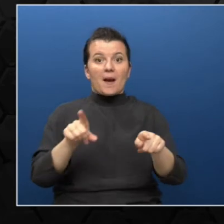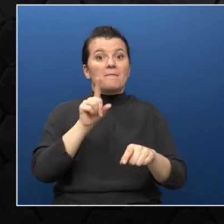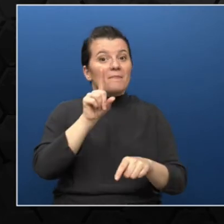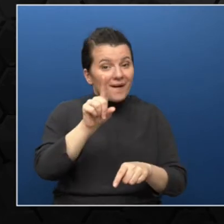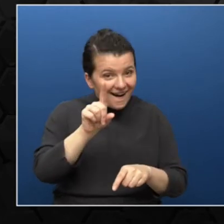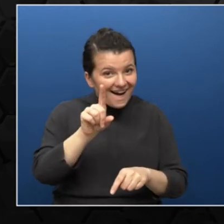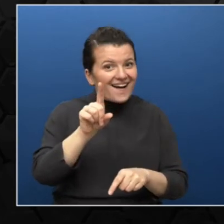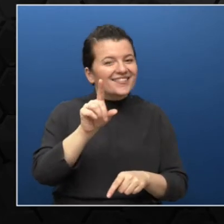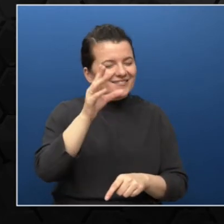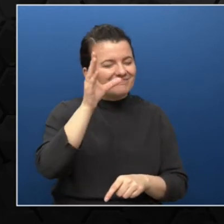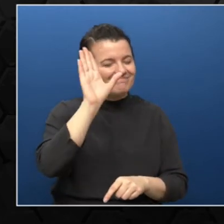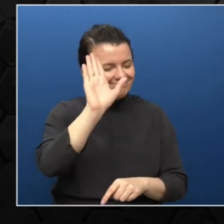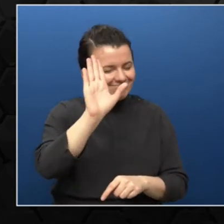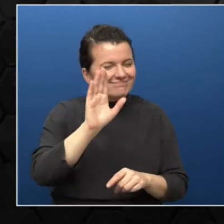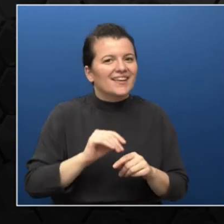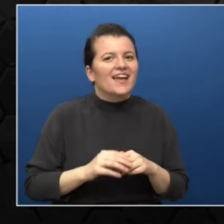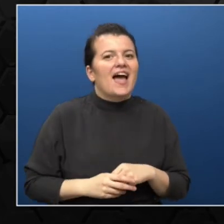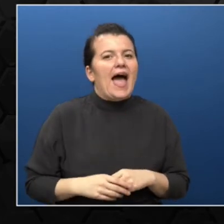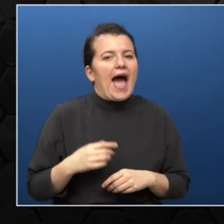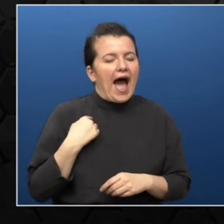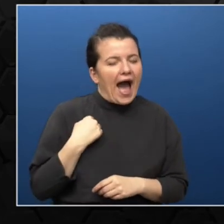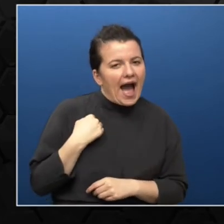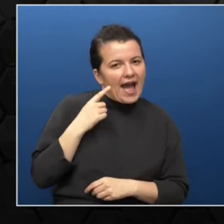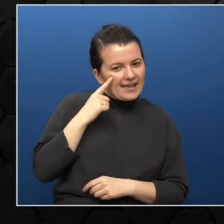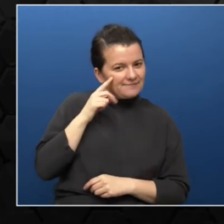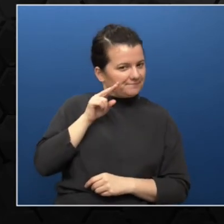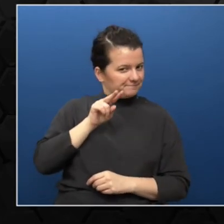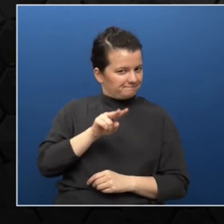In my opinion,